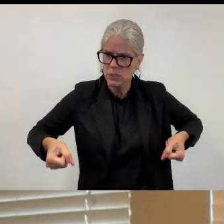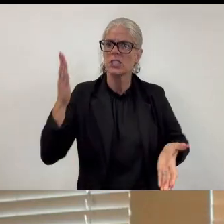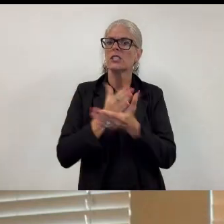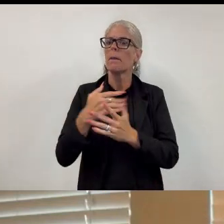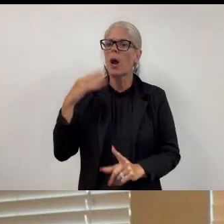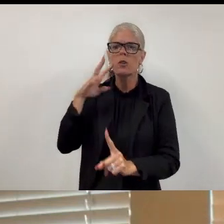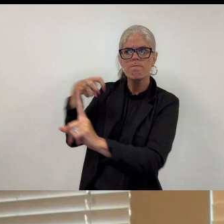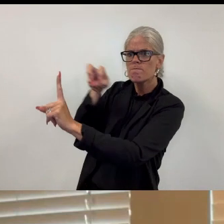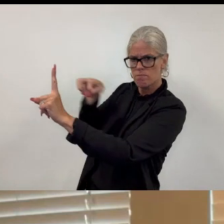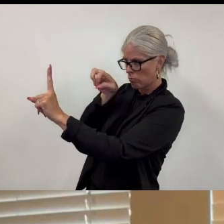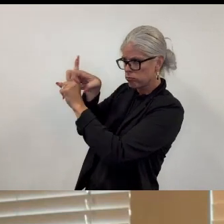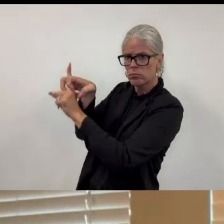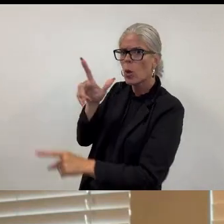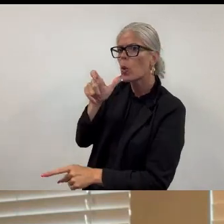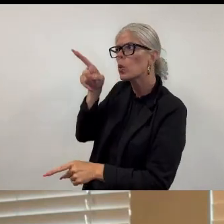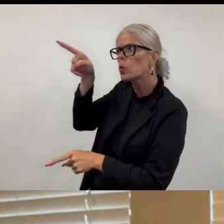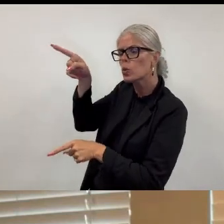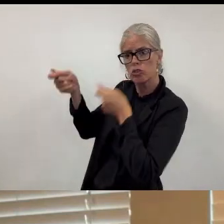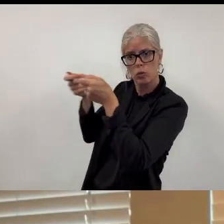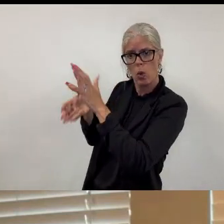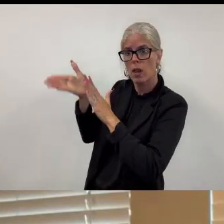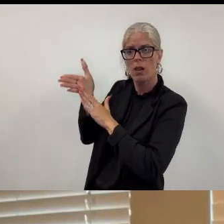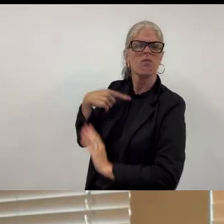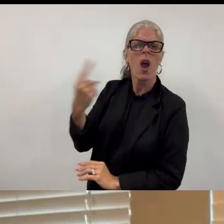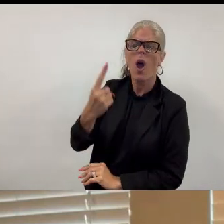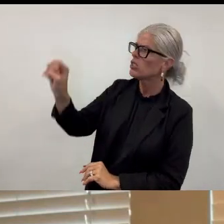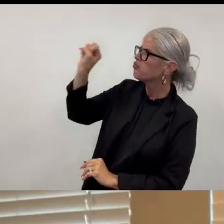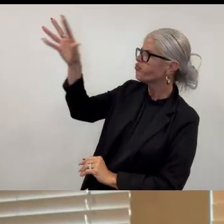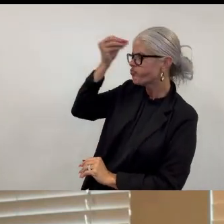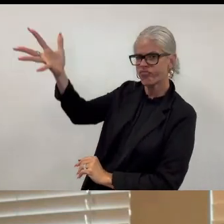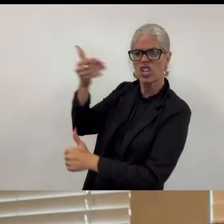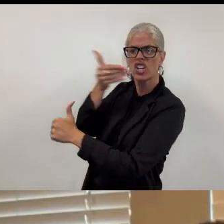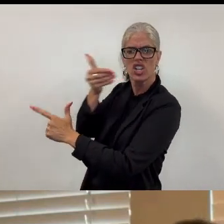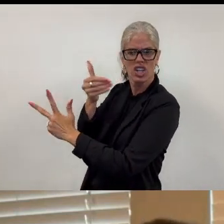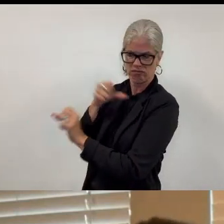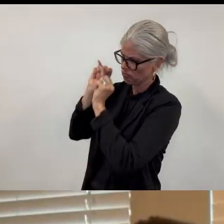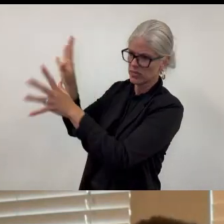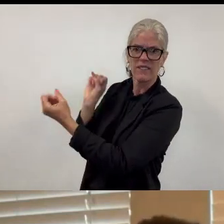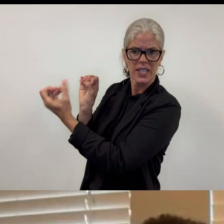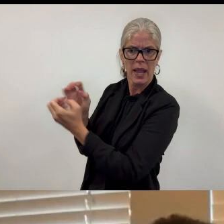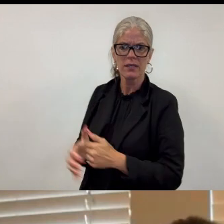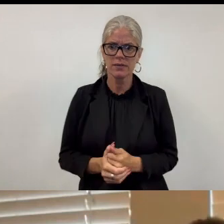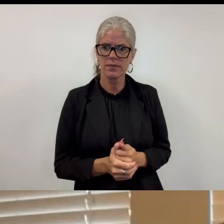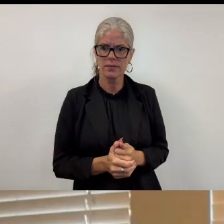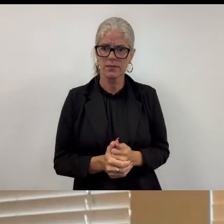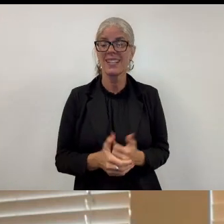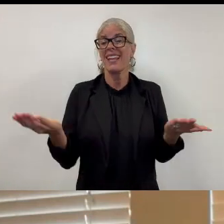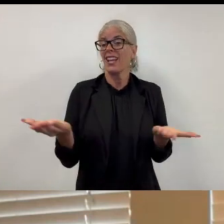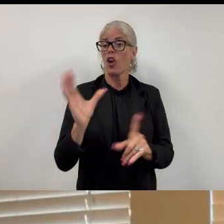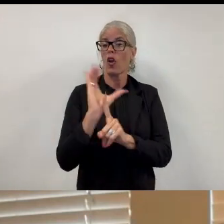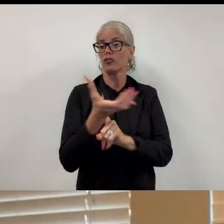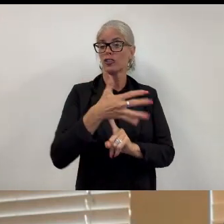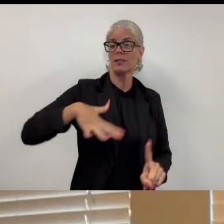I'm doing, find whoever is responsible who could use that feedback and give them that feedback. I feel like we